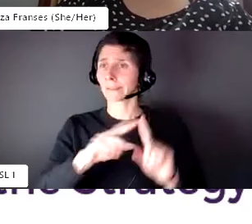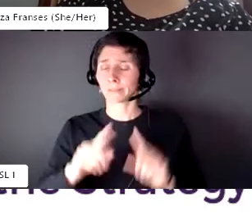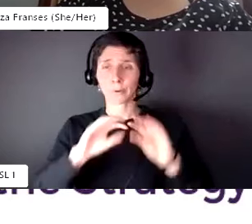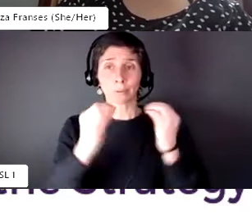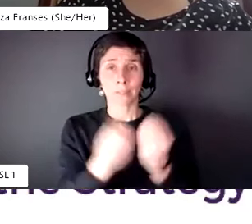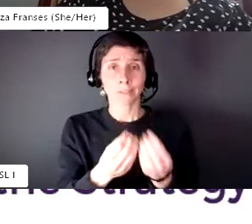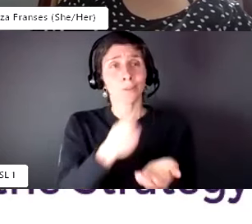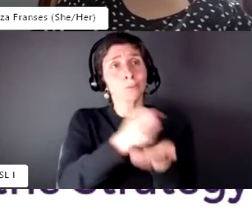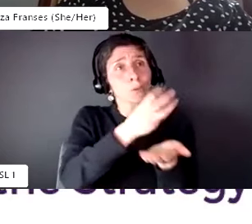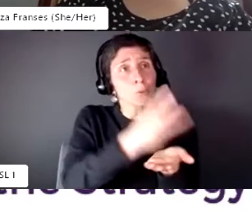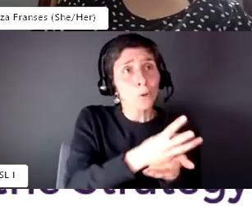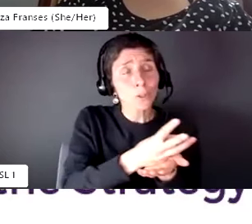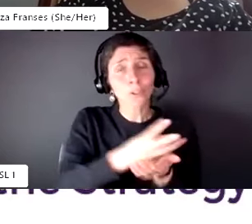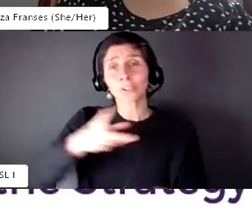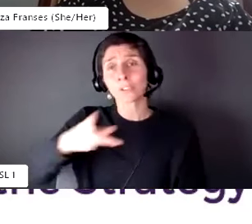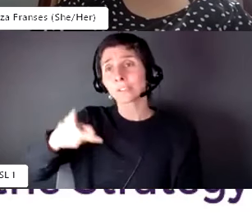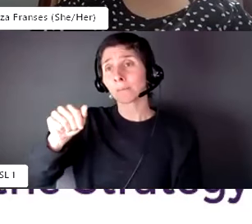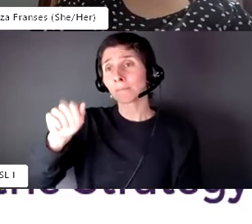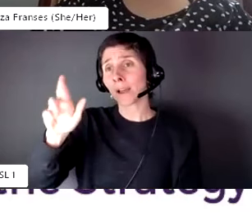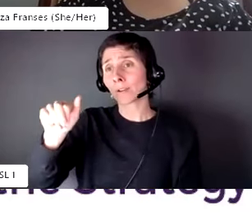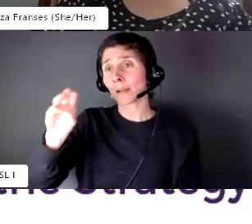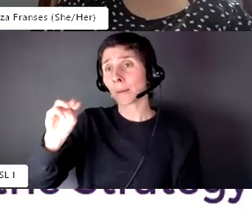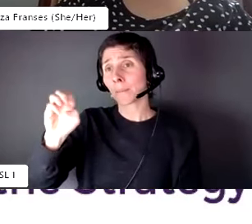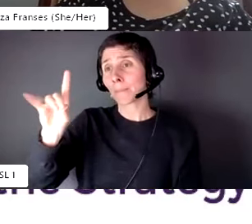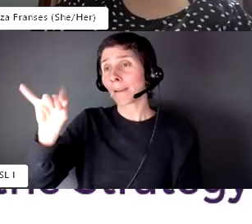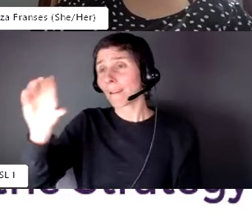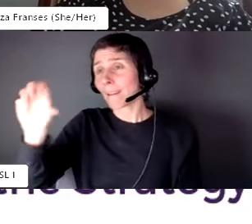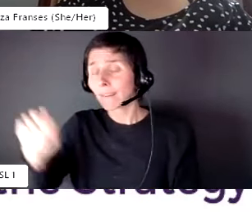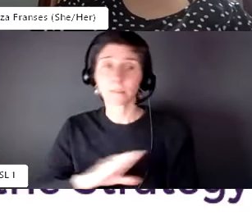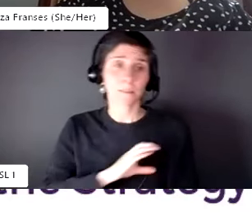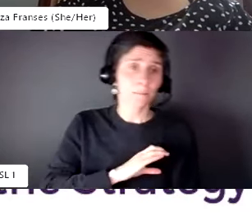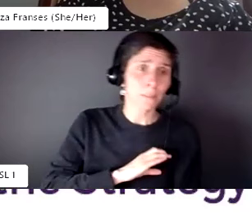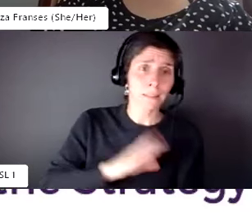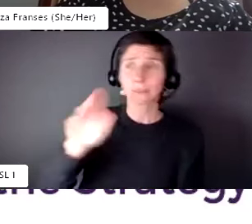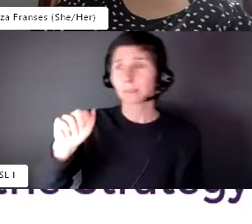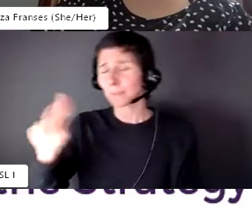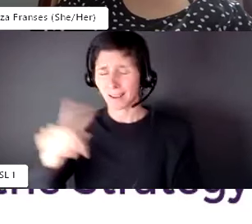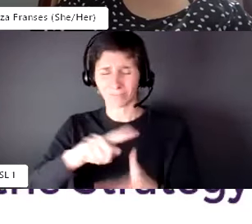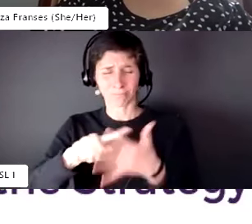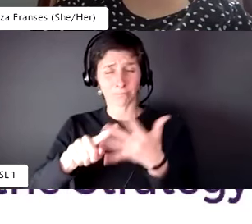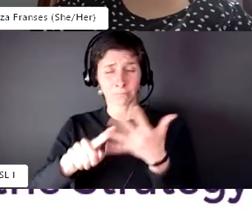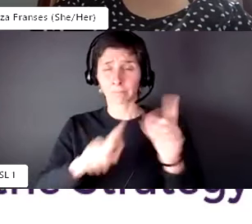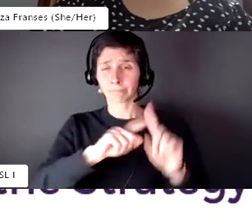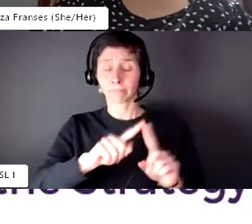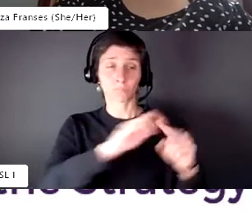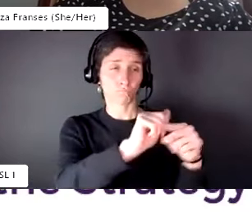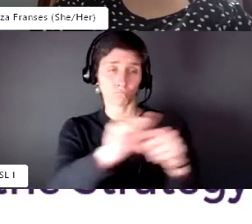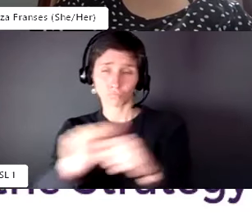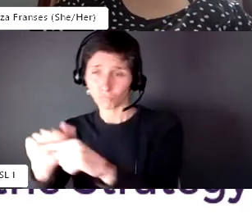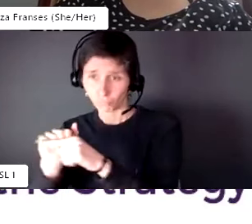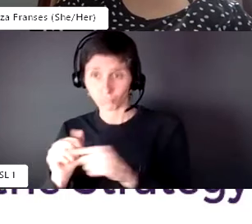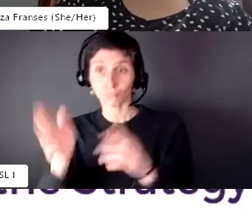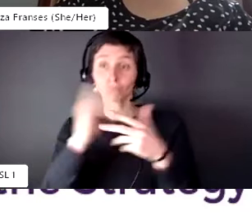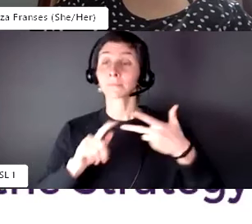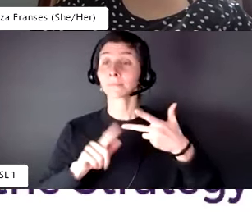to paramedics to policing, banking officers, you name it, we're kind of out there in the domain. And then lastly, we work